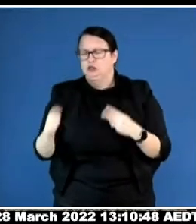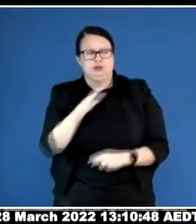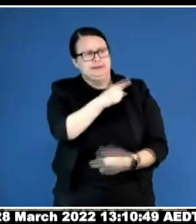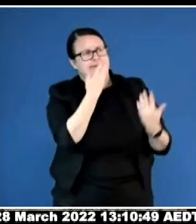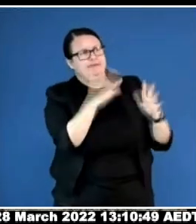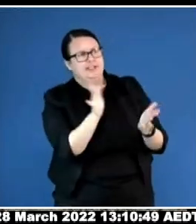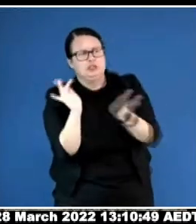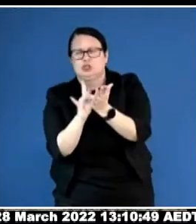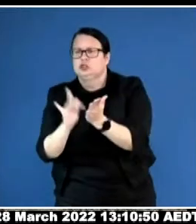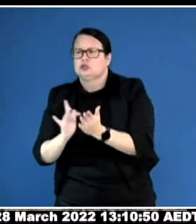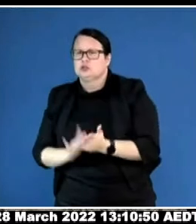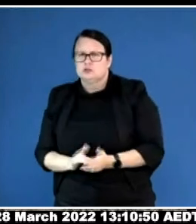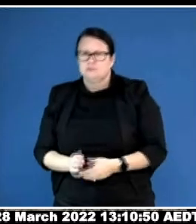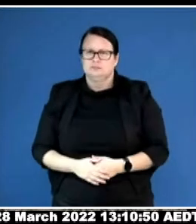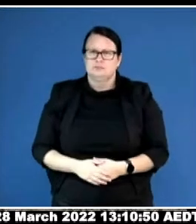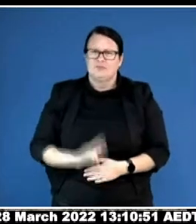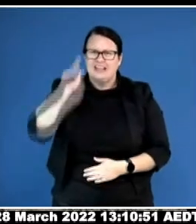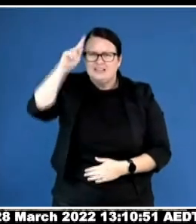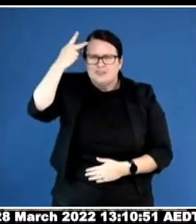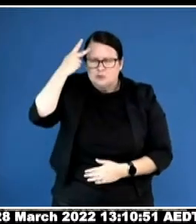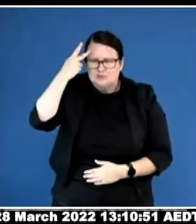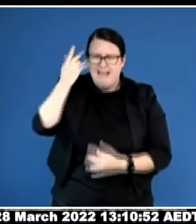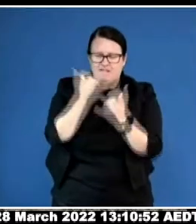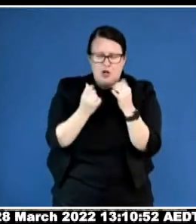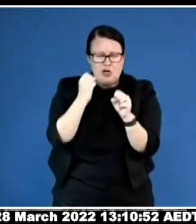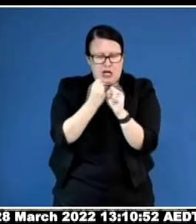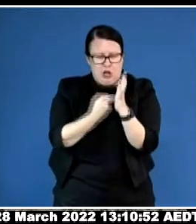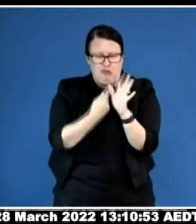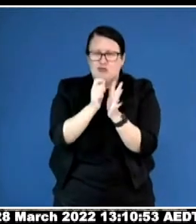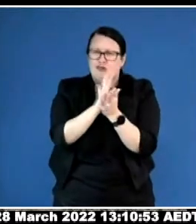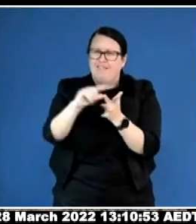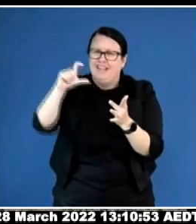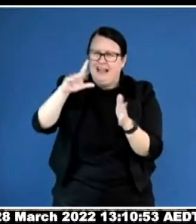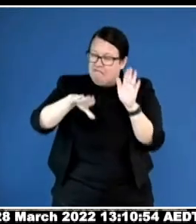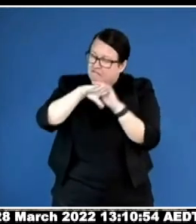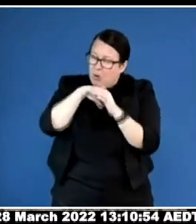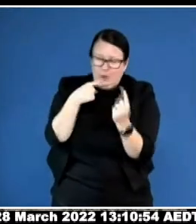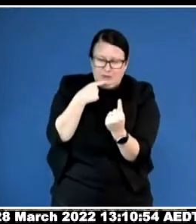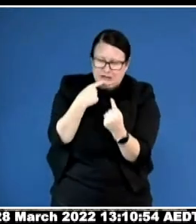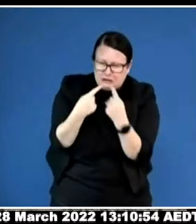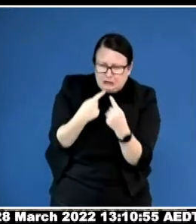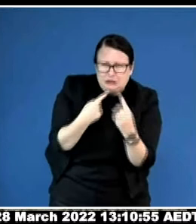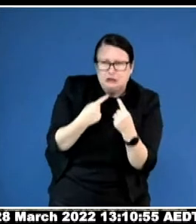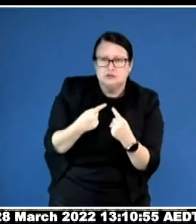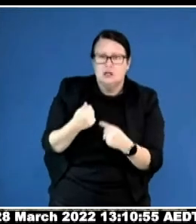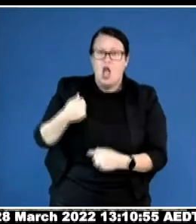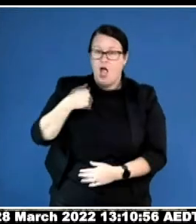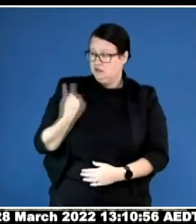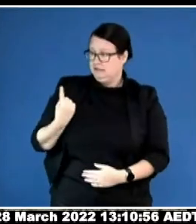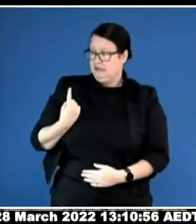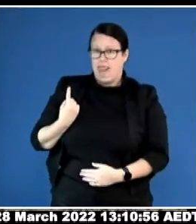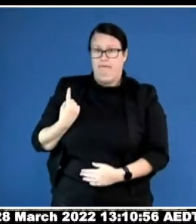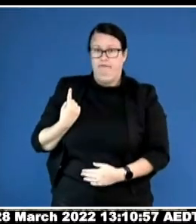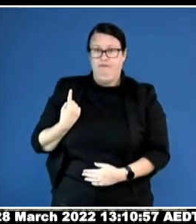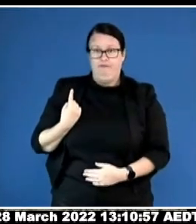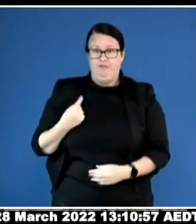clinical. They are graphic to hear. I was there by myself. His entire family there were